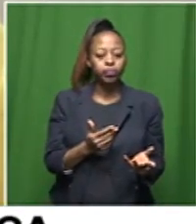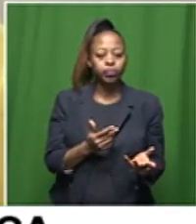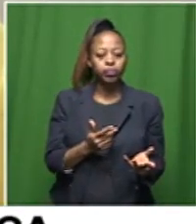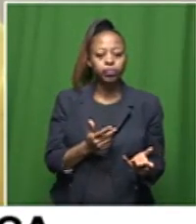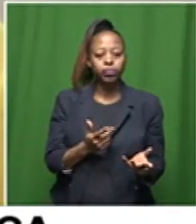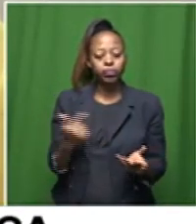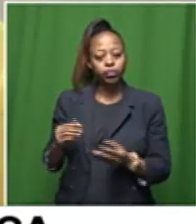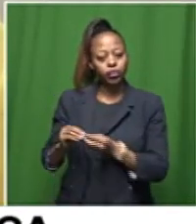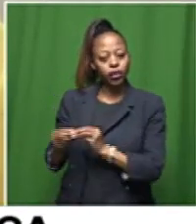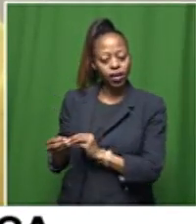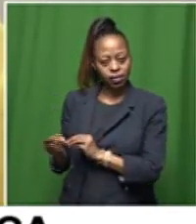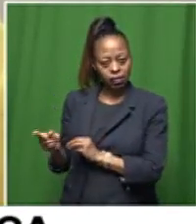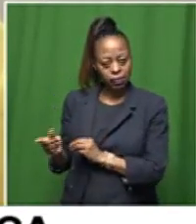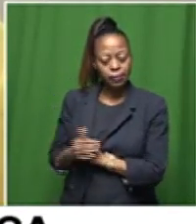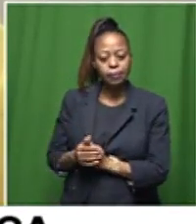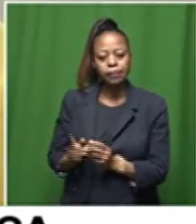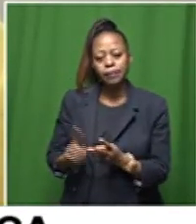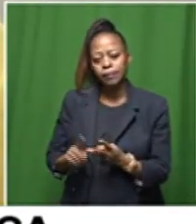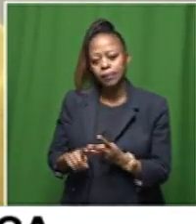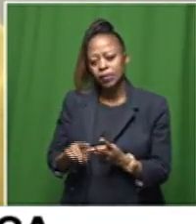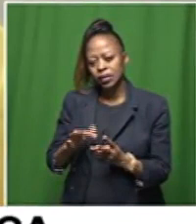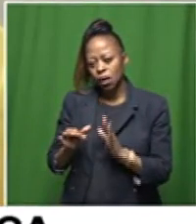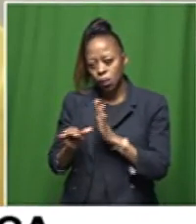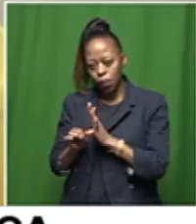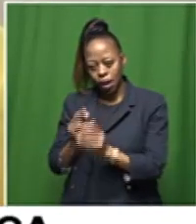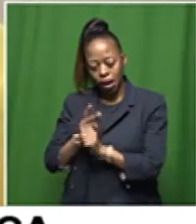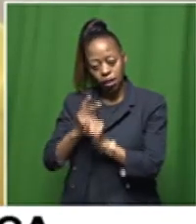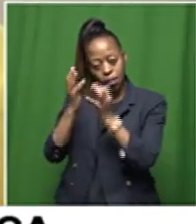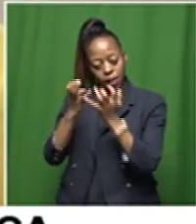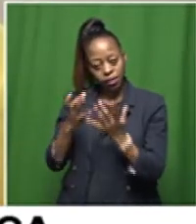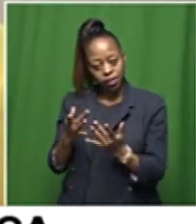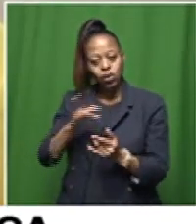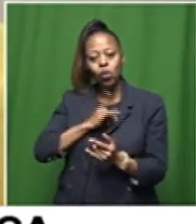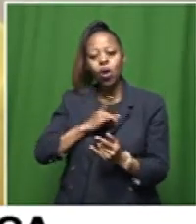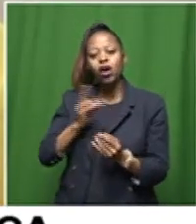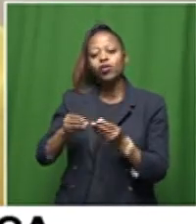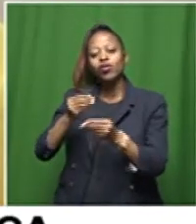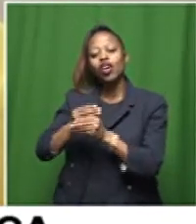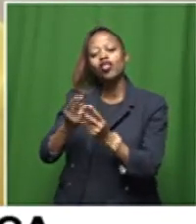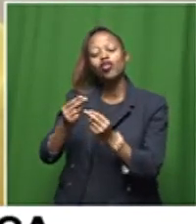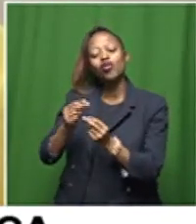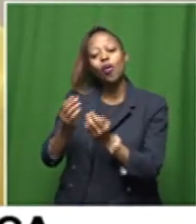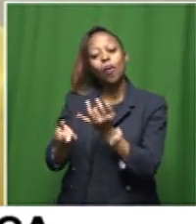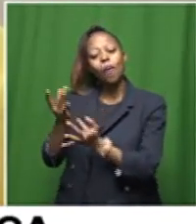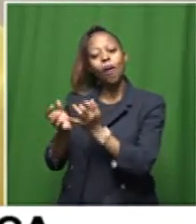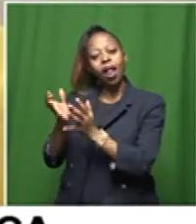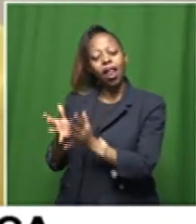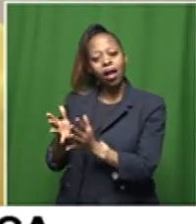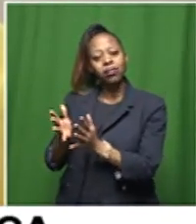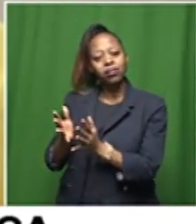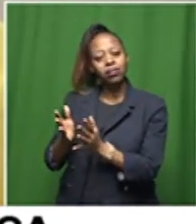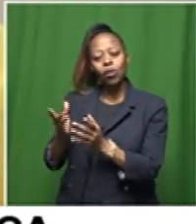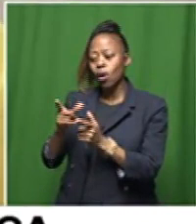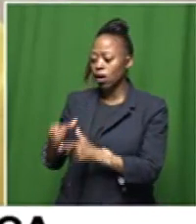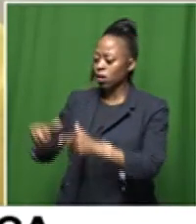fixing those boilers. And we have a plan with the reprioritization of budget to put a new boiler because those boilers are very